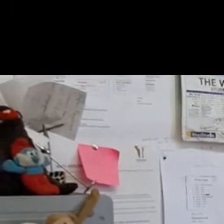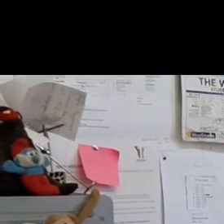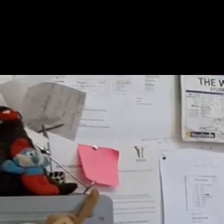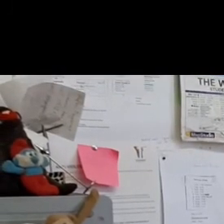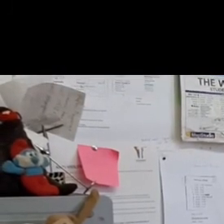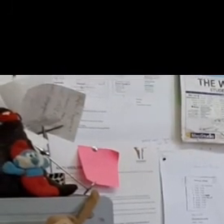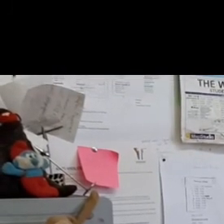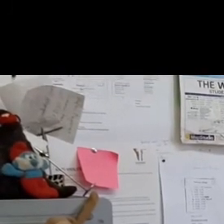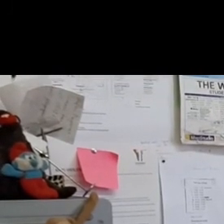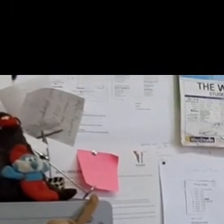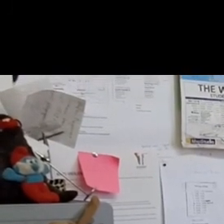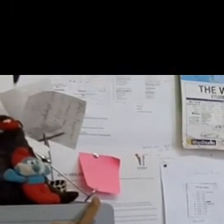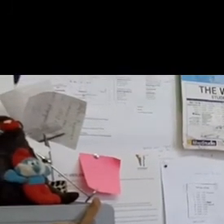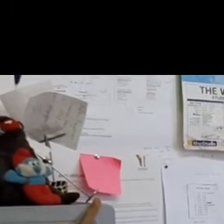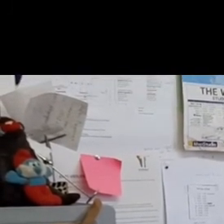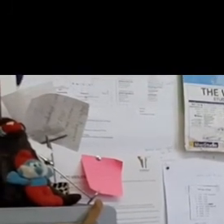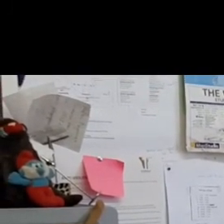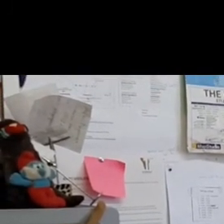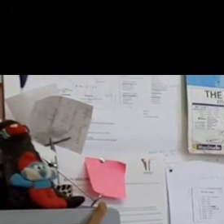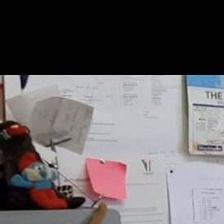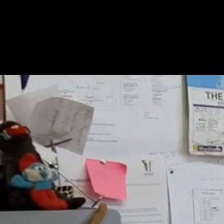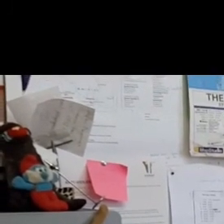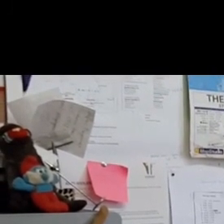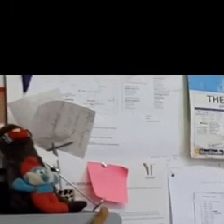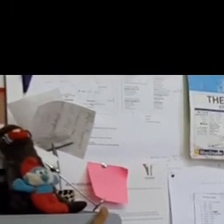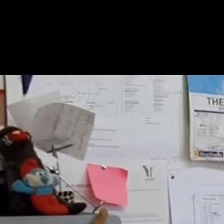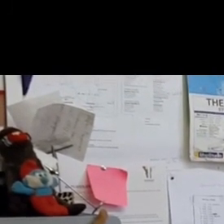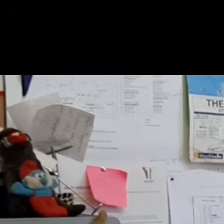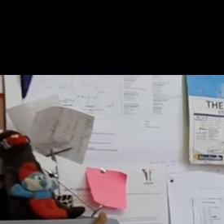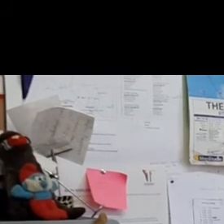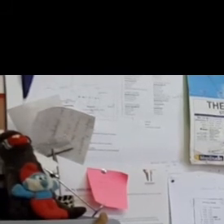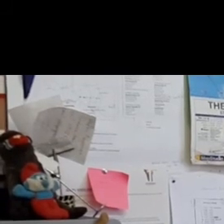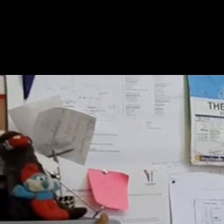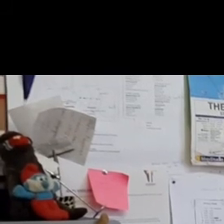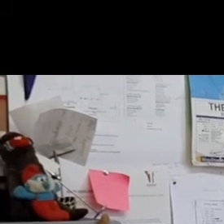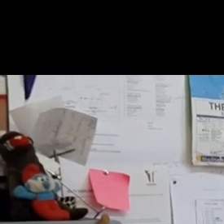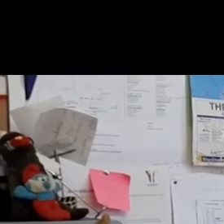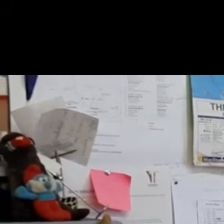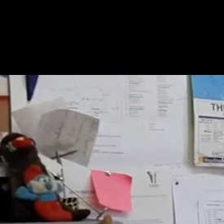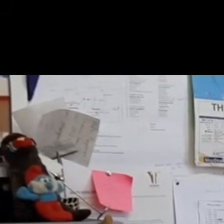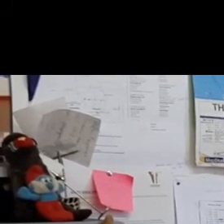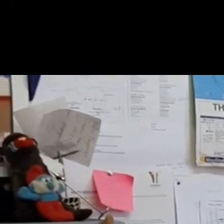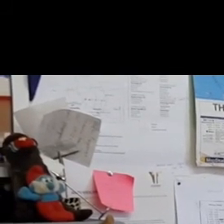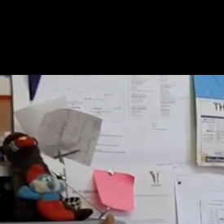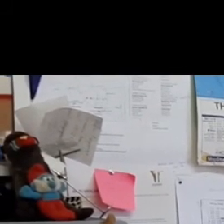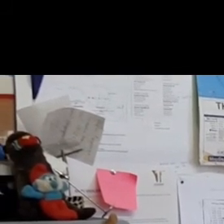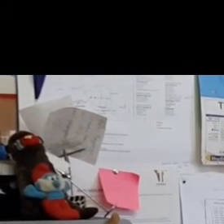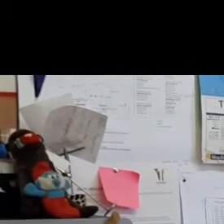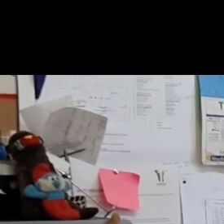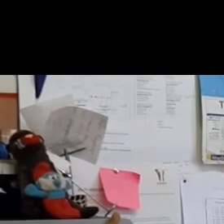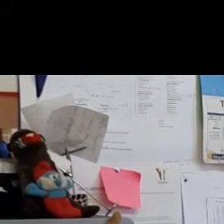a revision, and they will also recommend that you bring in